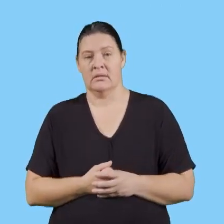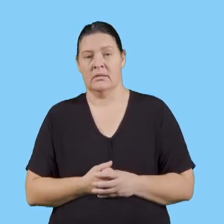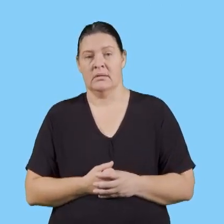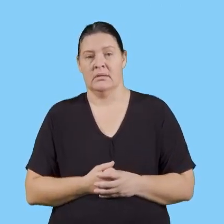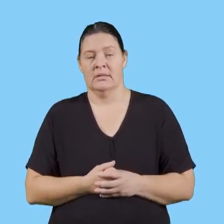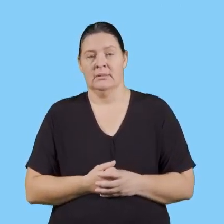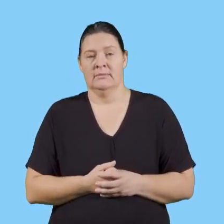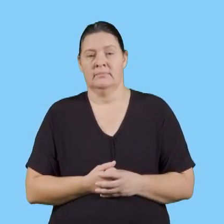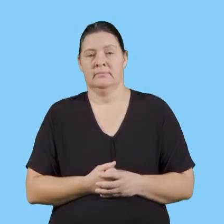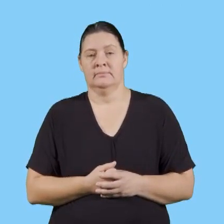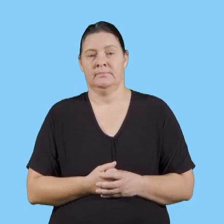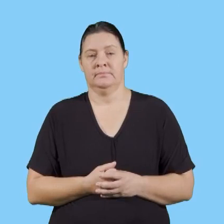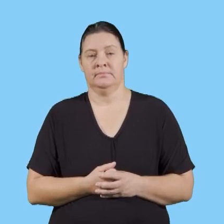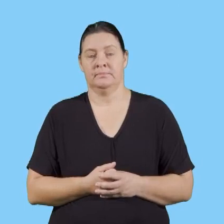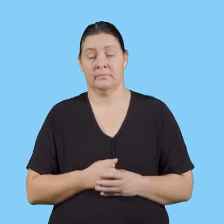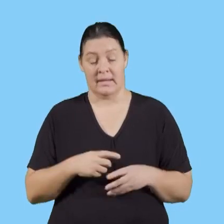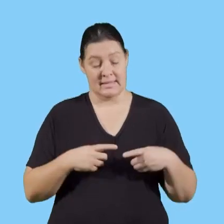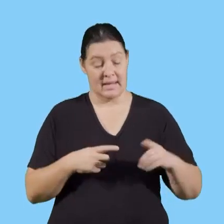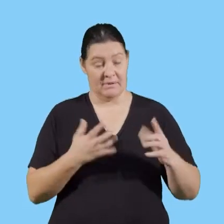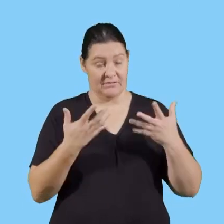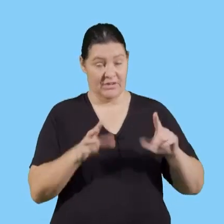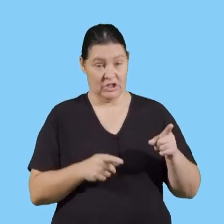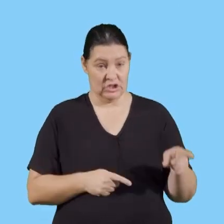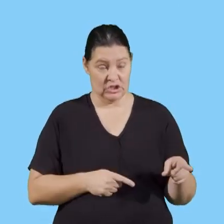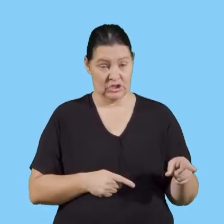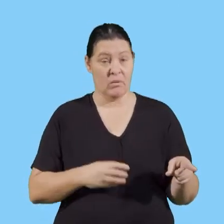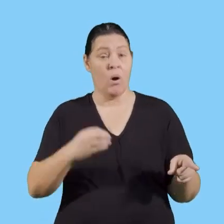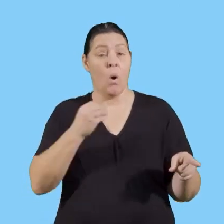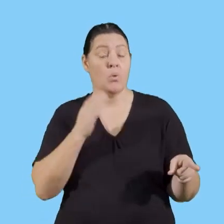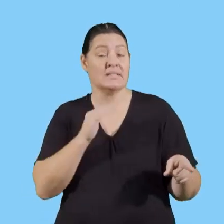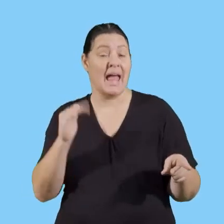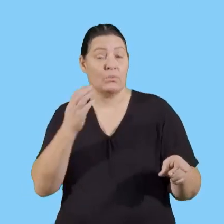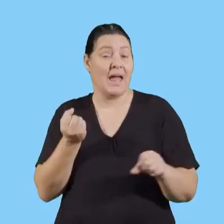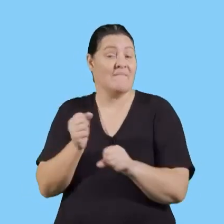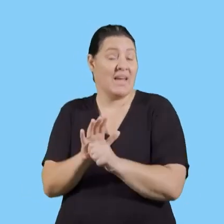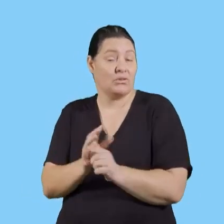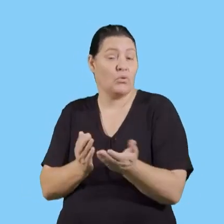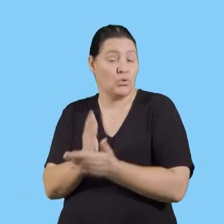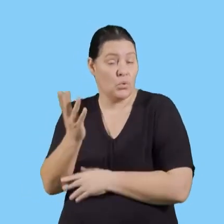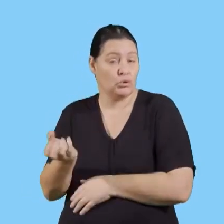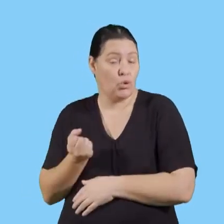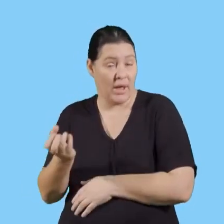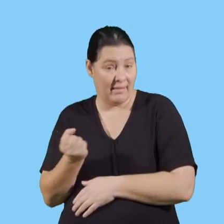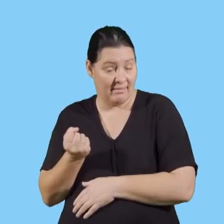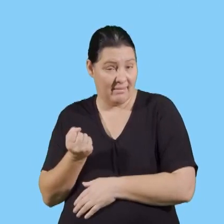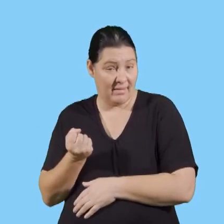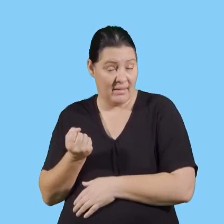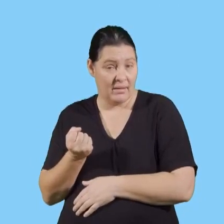drawings. And once I debit drawings, remember my owner's equity is affected by drawings.